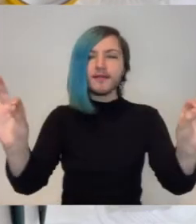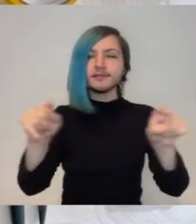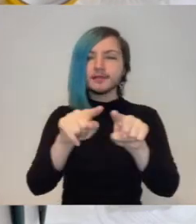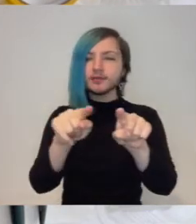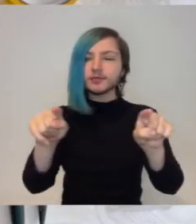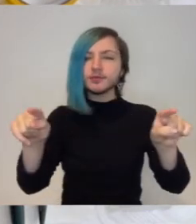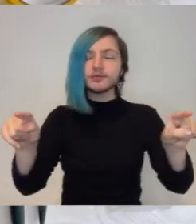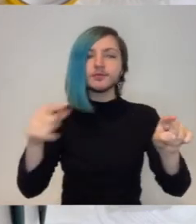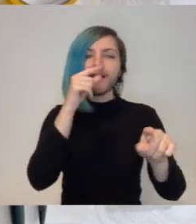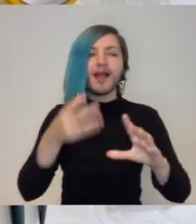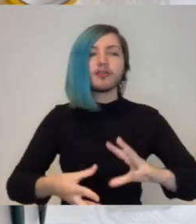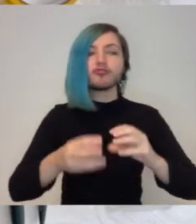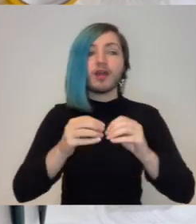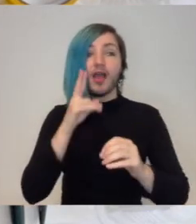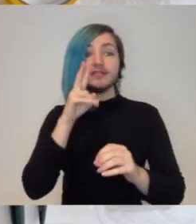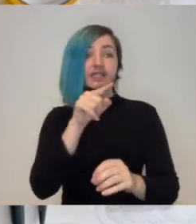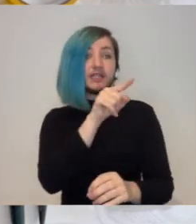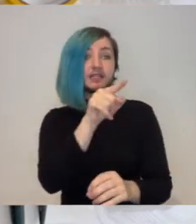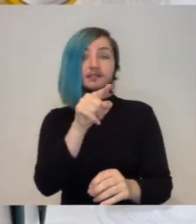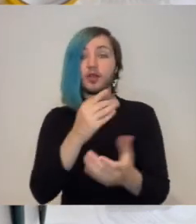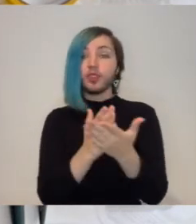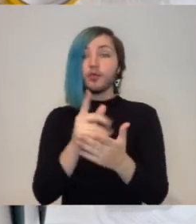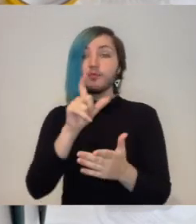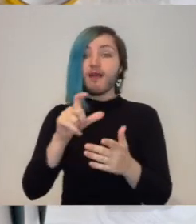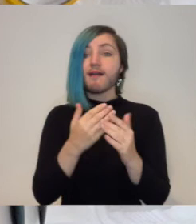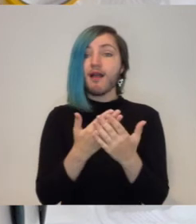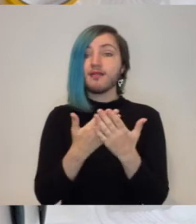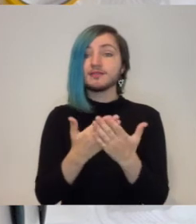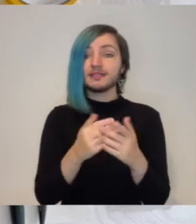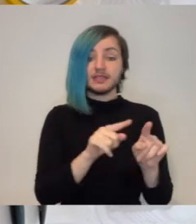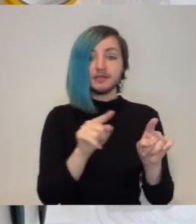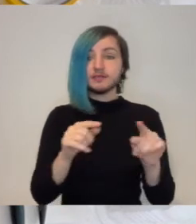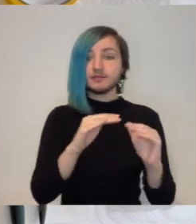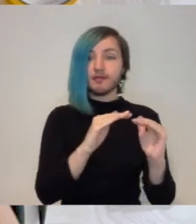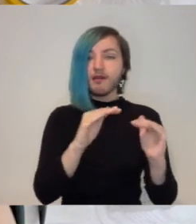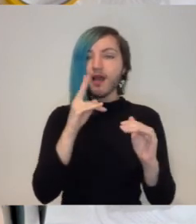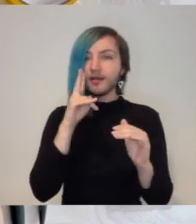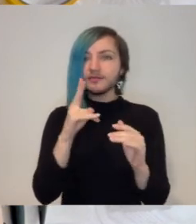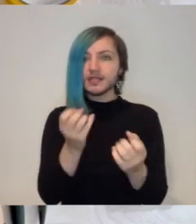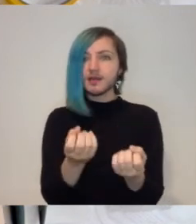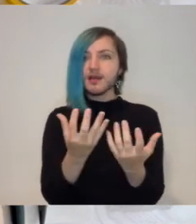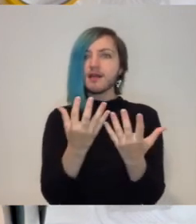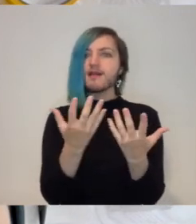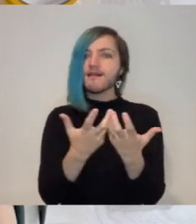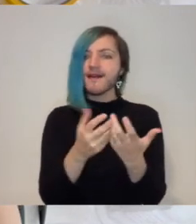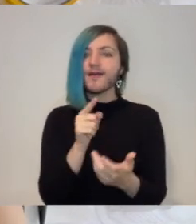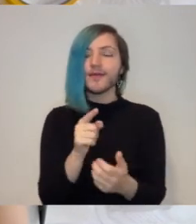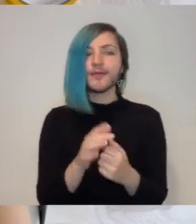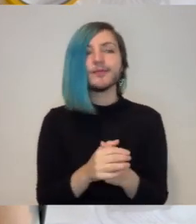can be created, that I've started to see reveal itself in my colour mixing. So I'm going to use